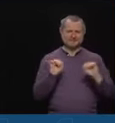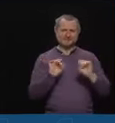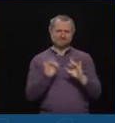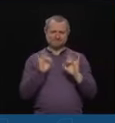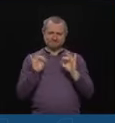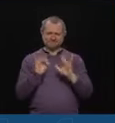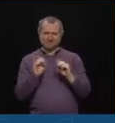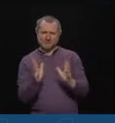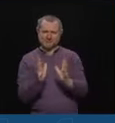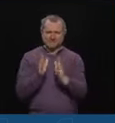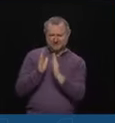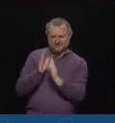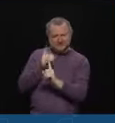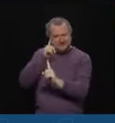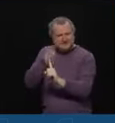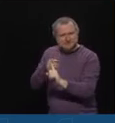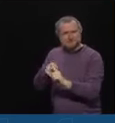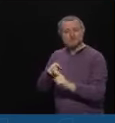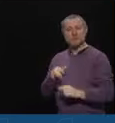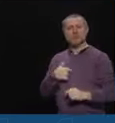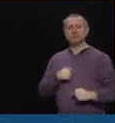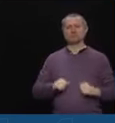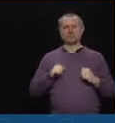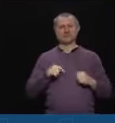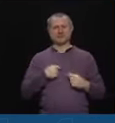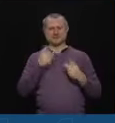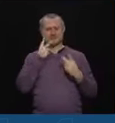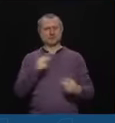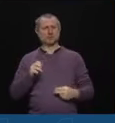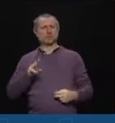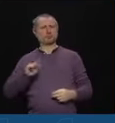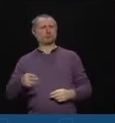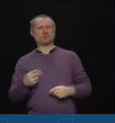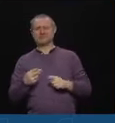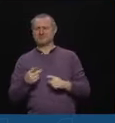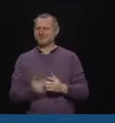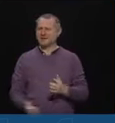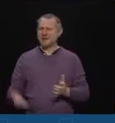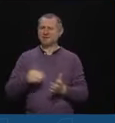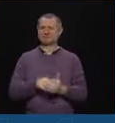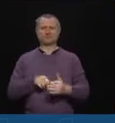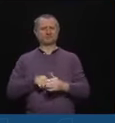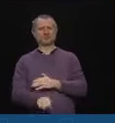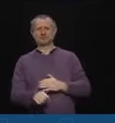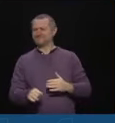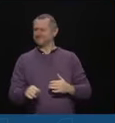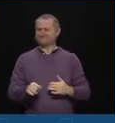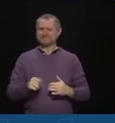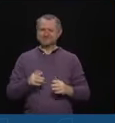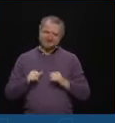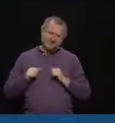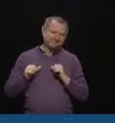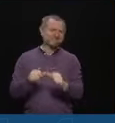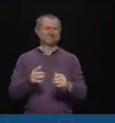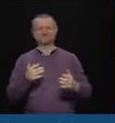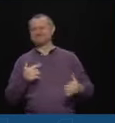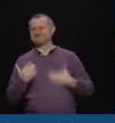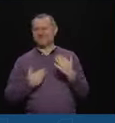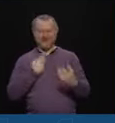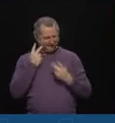the rebirth of Newburgh unfolding before our eyes. Your leadership has been instrumental